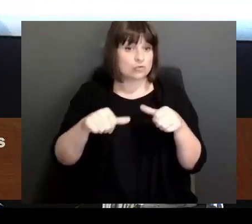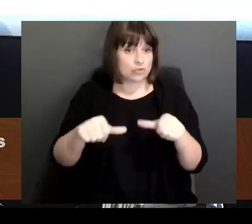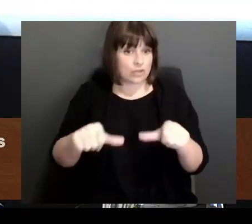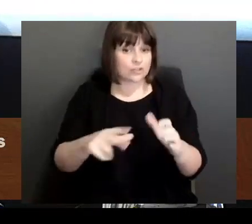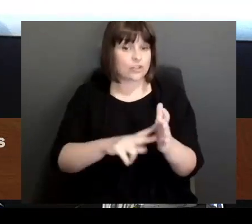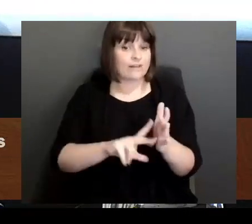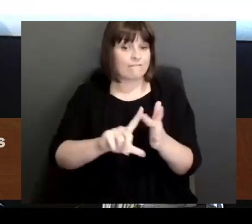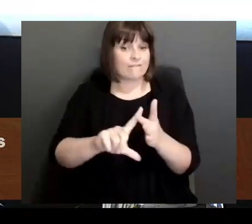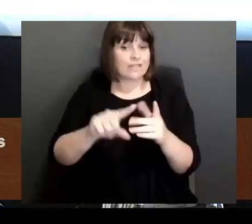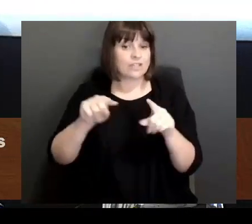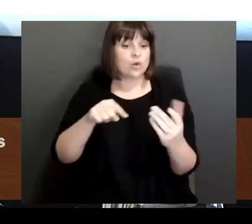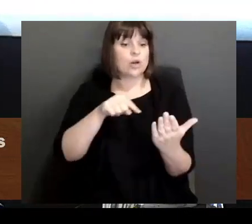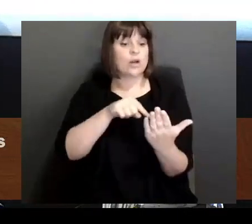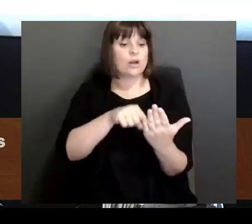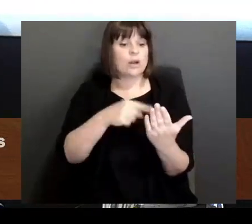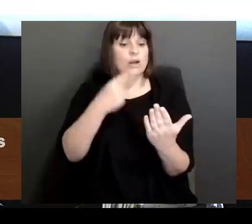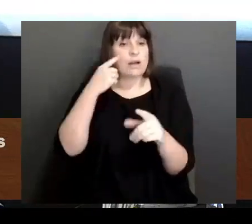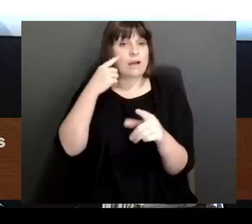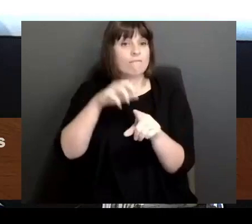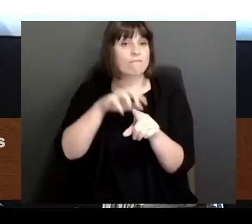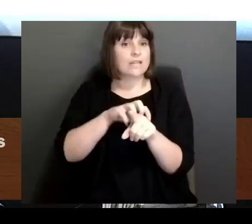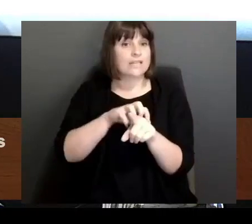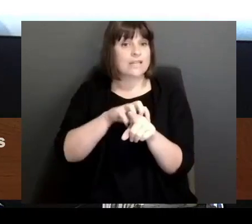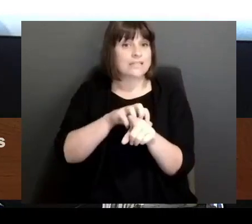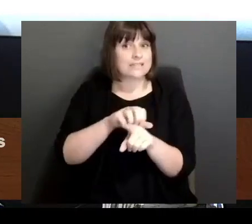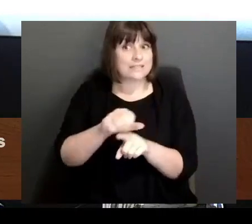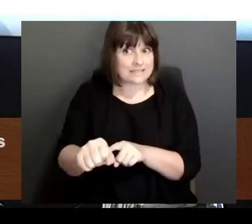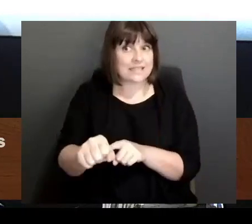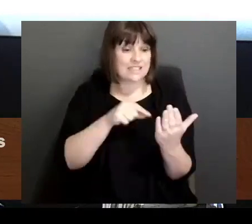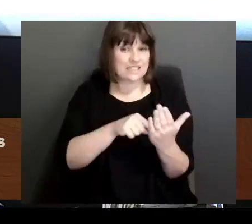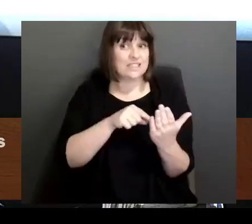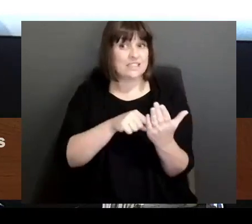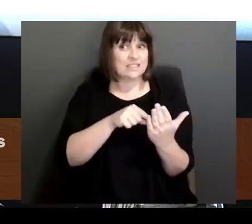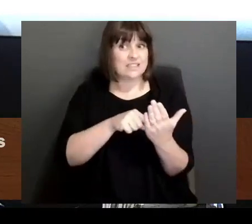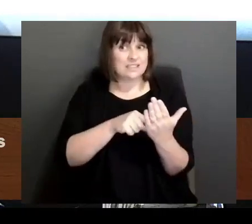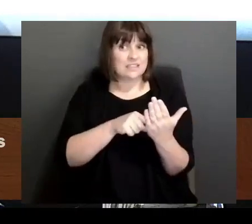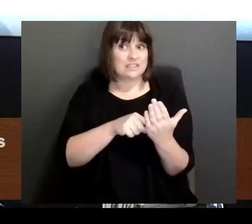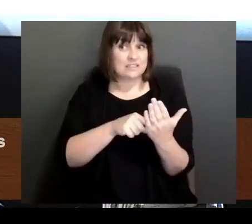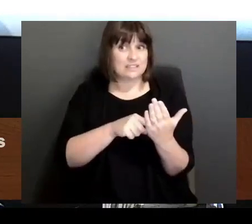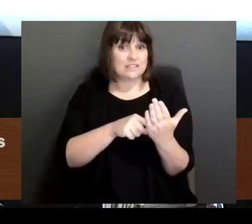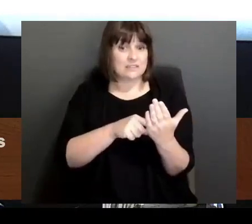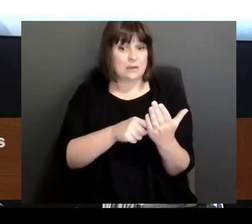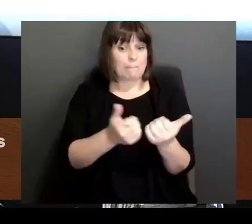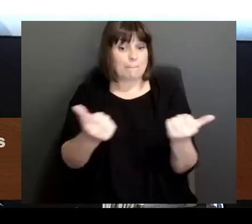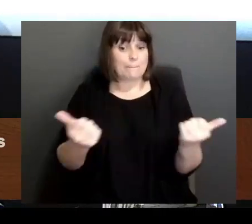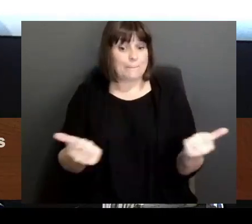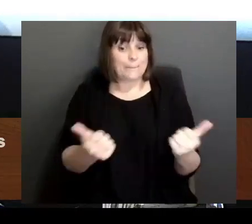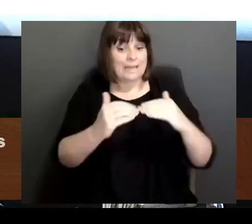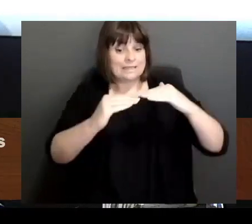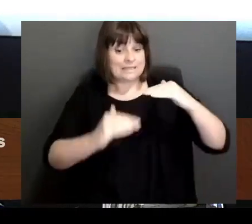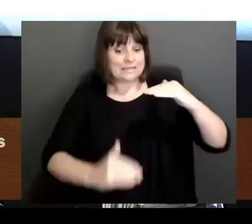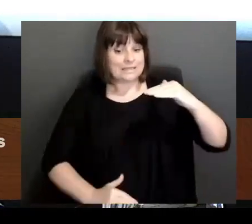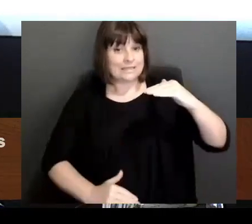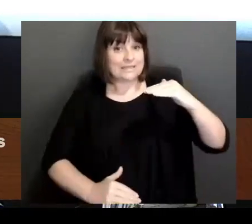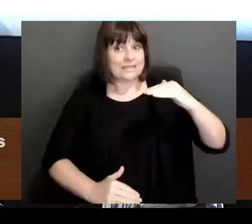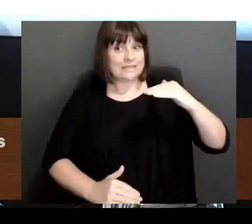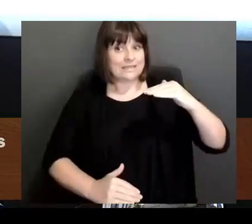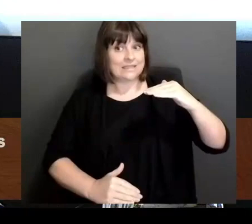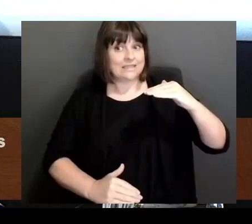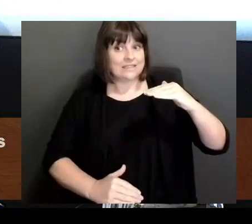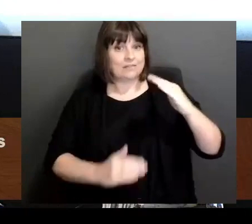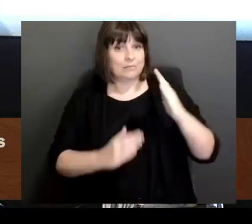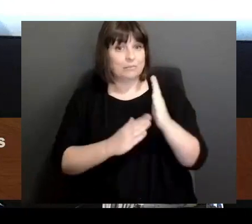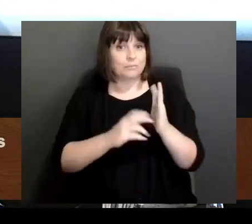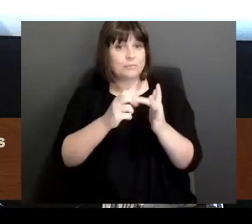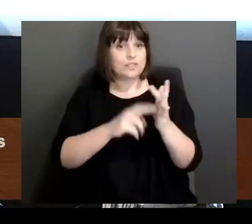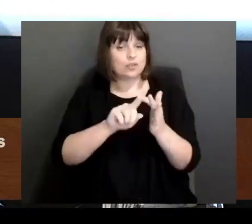identified a bonanza, if you like, of potential minerals of significant value globally